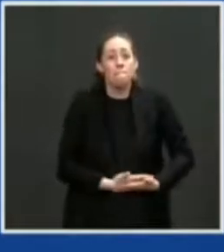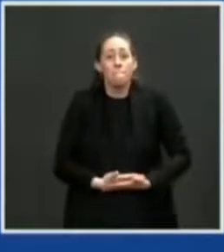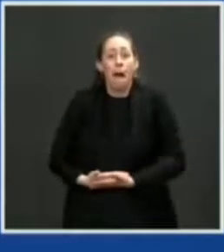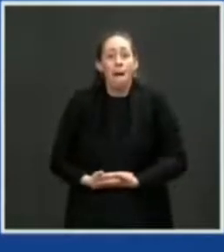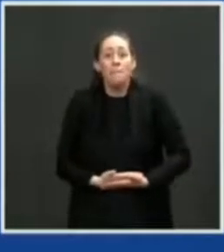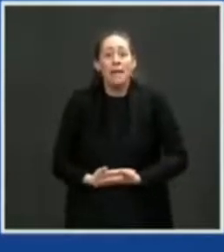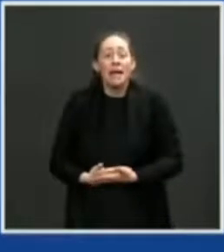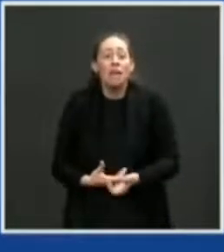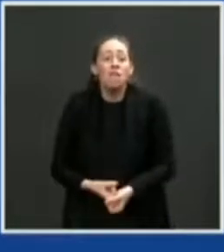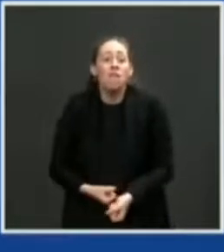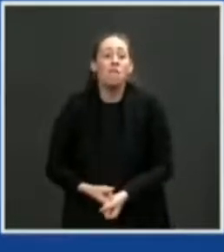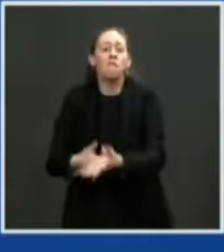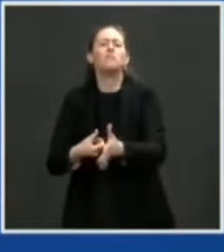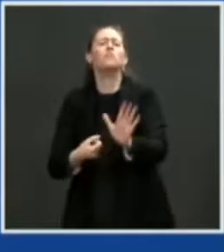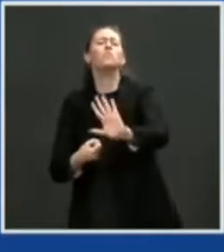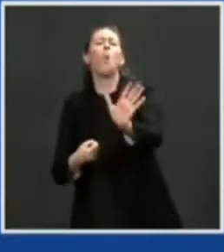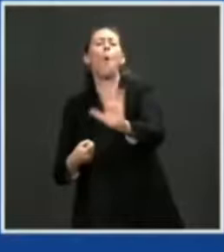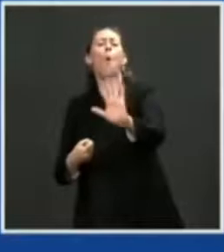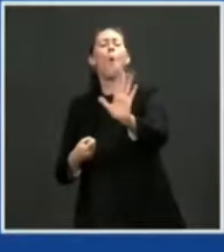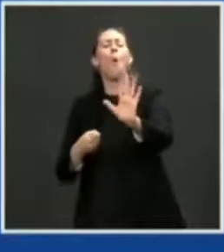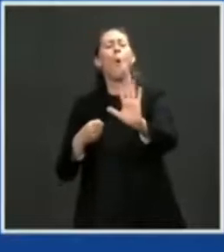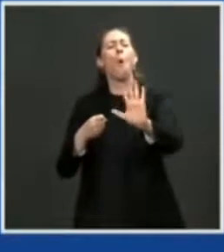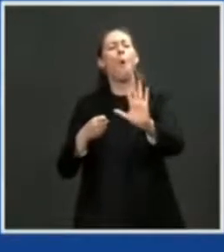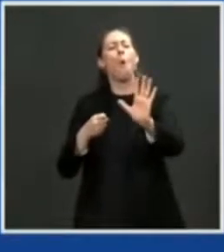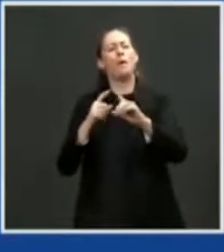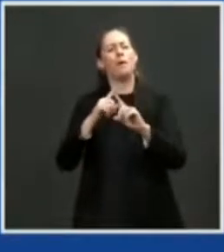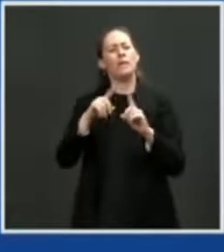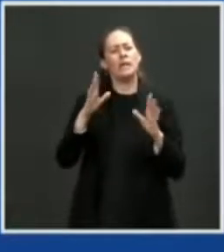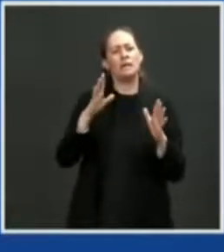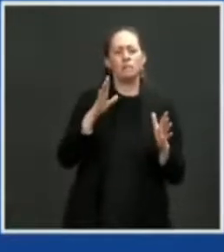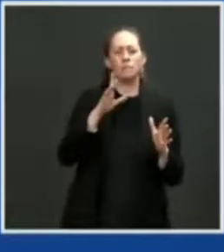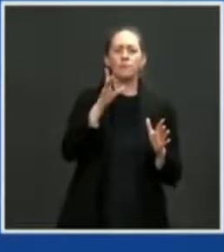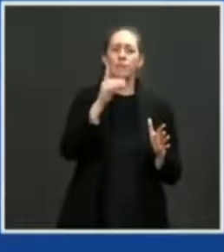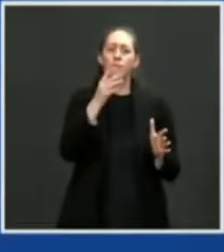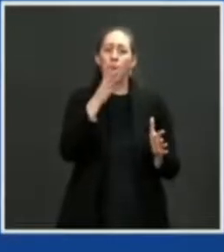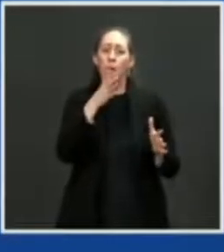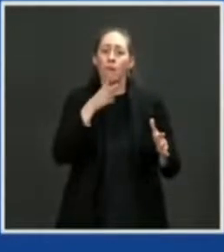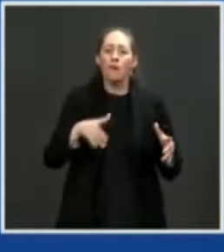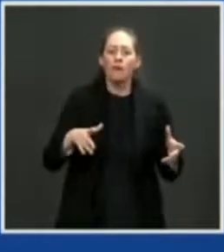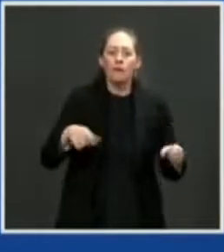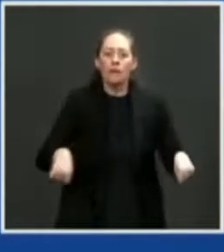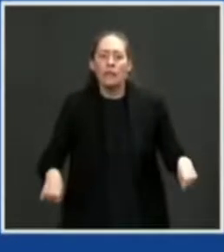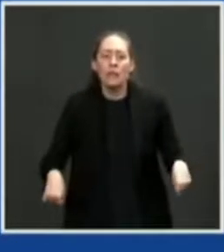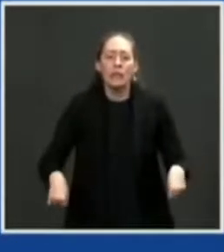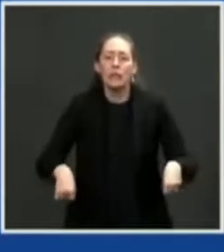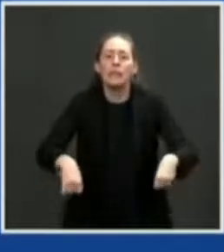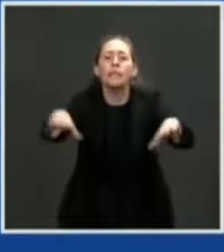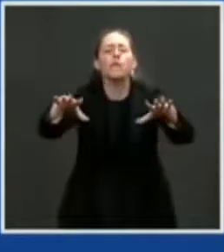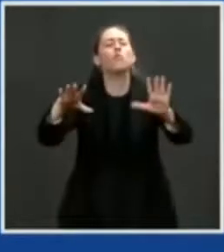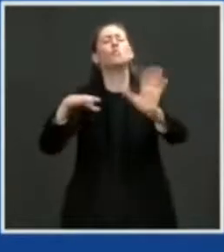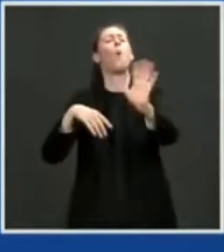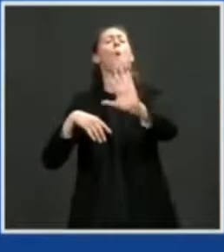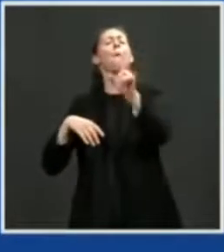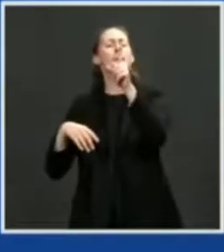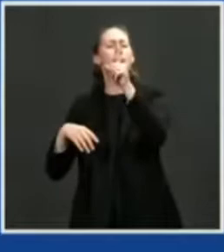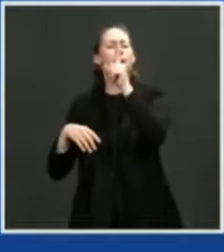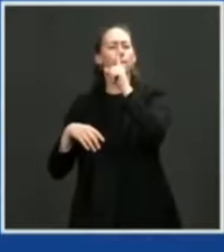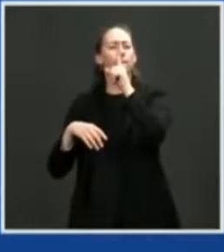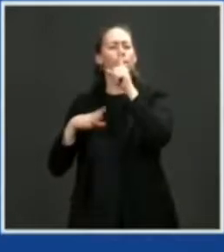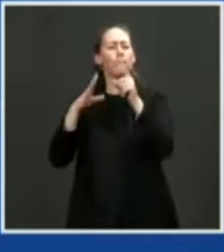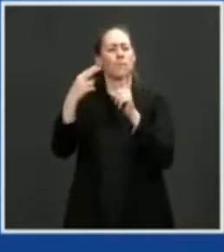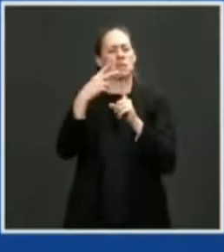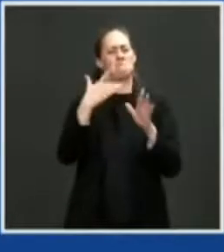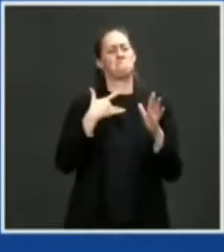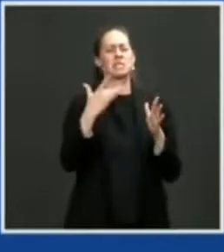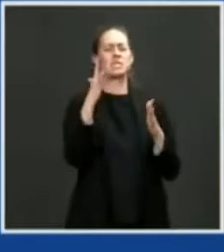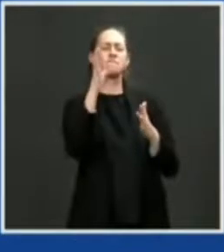think it's 1.5%. 1.5%? In the category of the very young. The very young. What we're doing is we're providing. They haven't for the